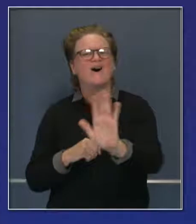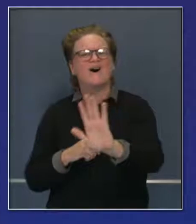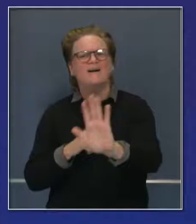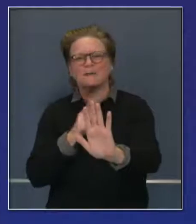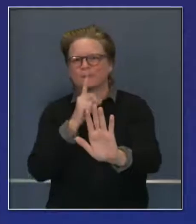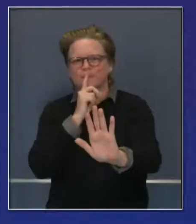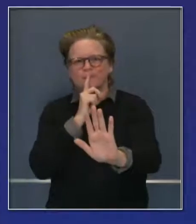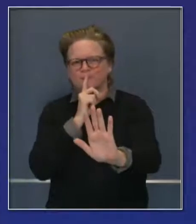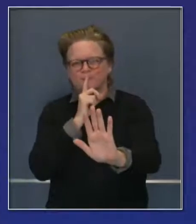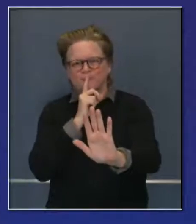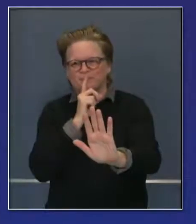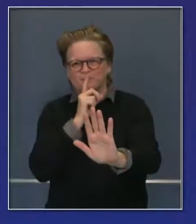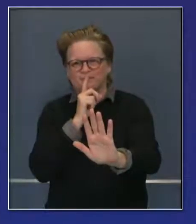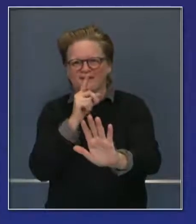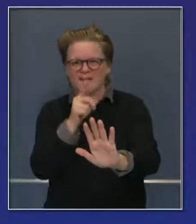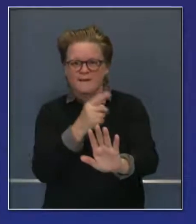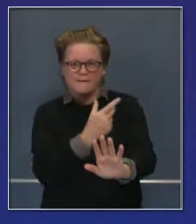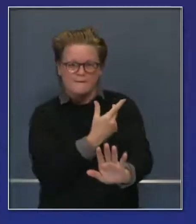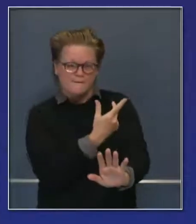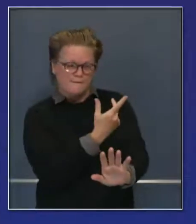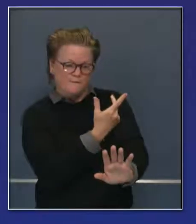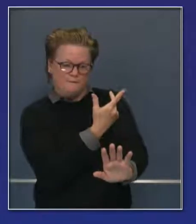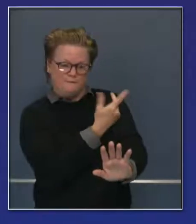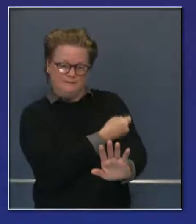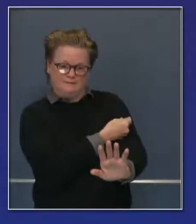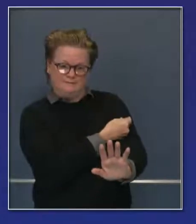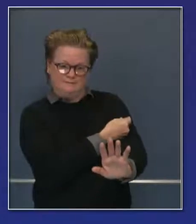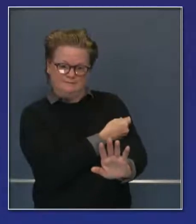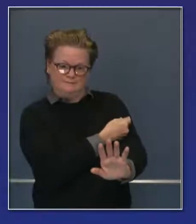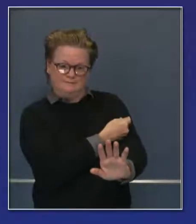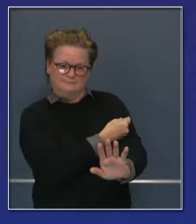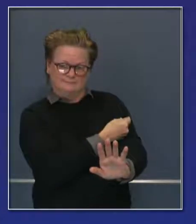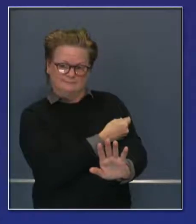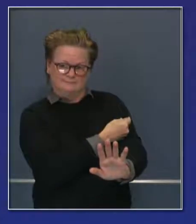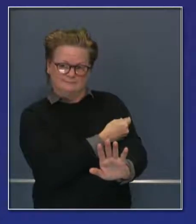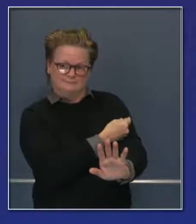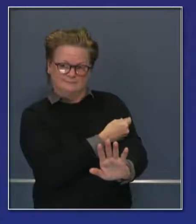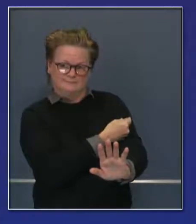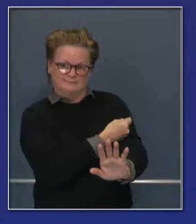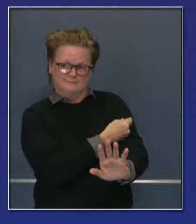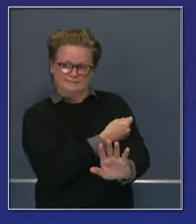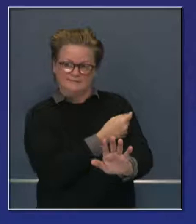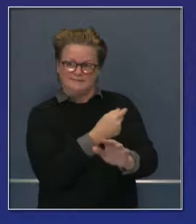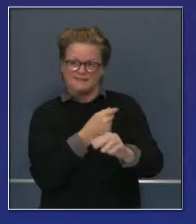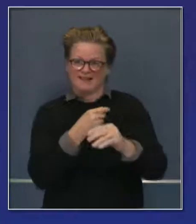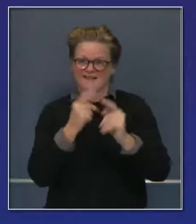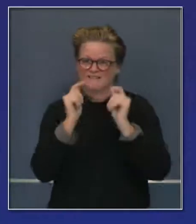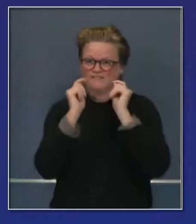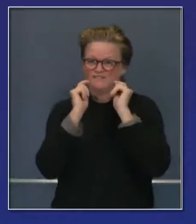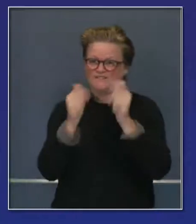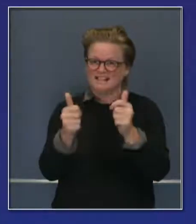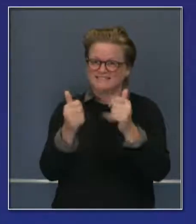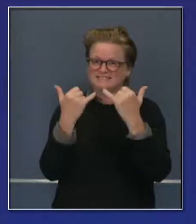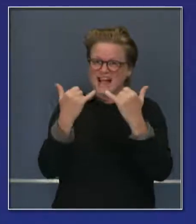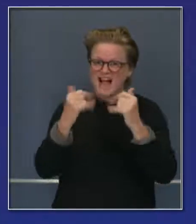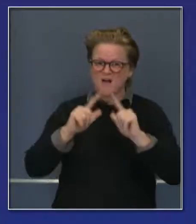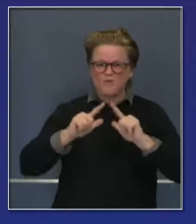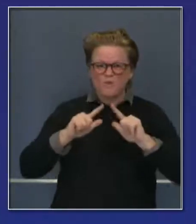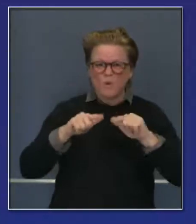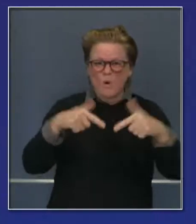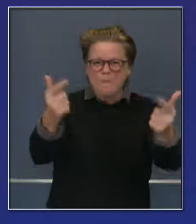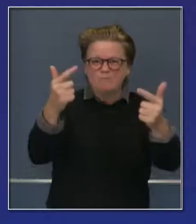This vaccine is not going to be readily available for mass distribution, not just Pfizer, but others, likely